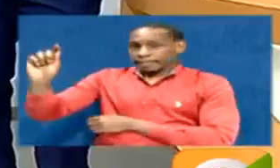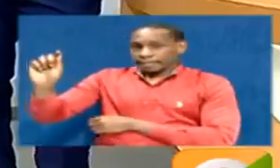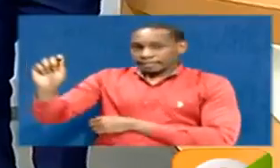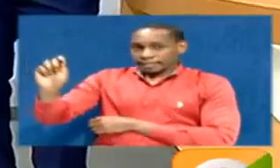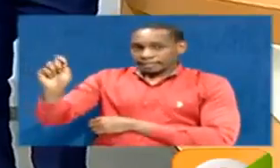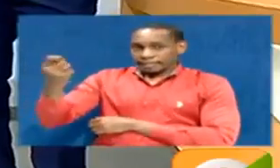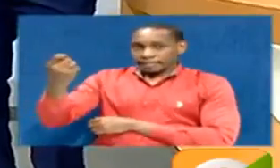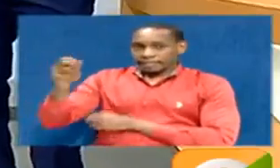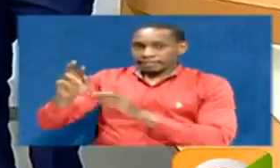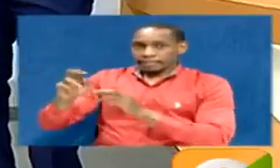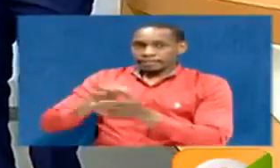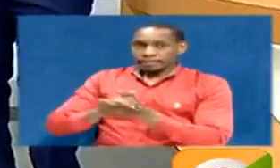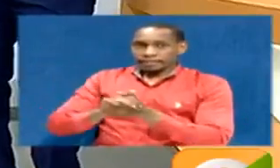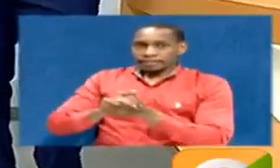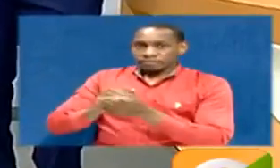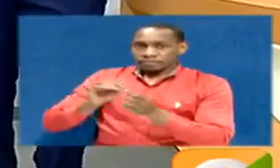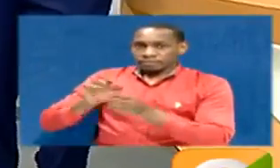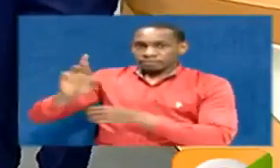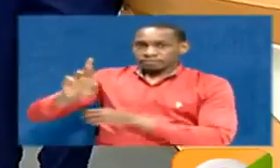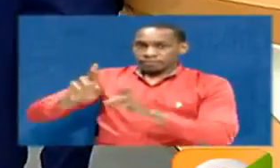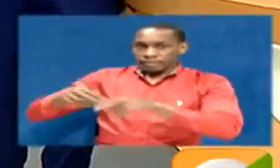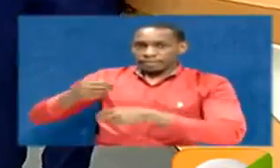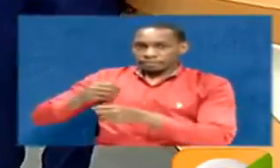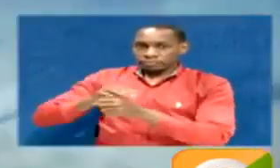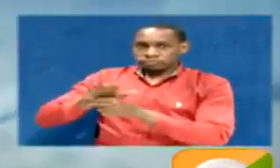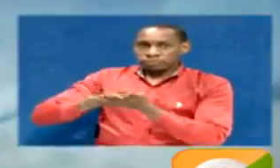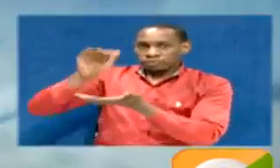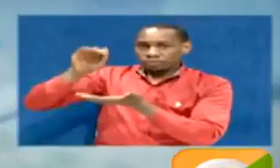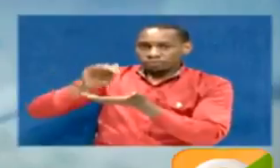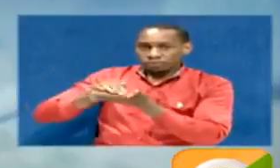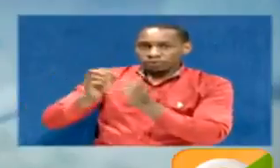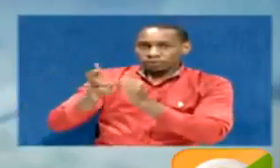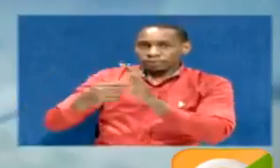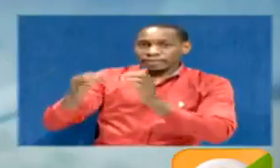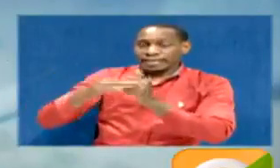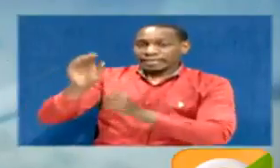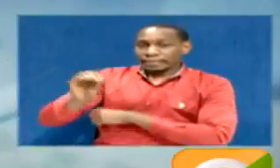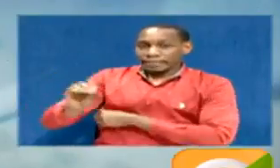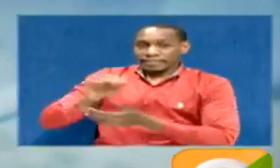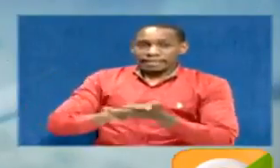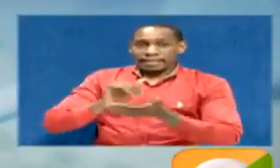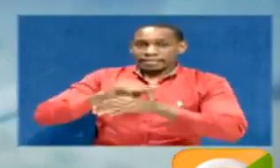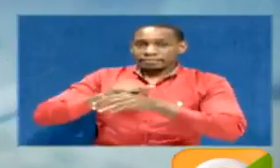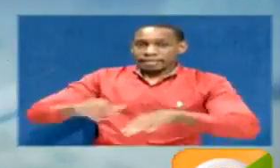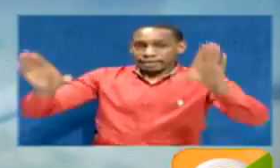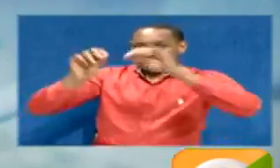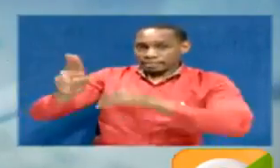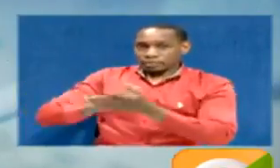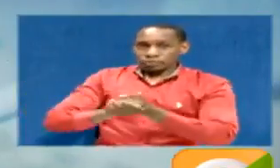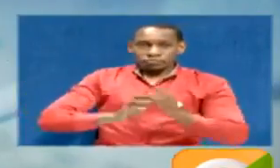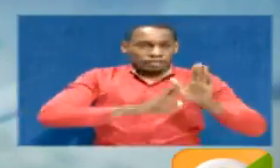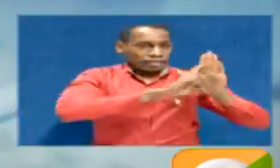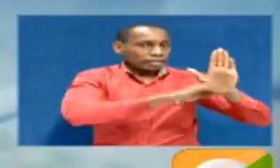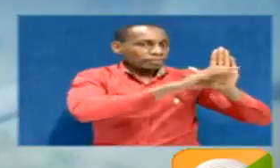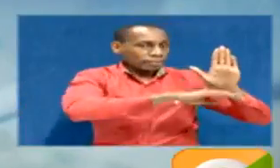Kenya's rate, or rate of positivity rate, dropped to 8.3% from yesterday's 12.8%. This comes after the president eased